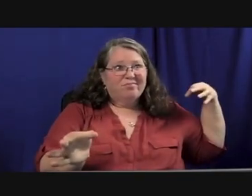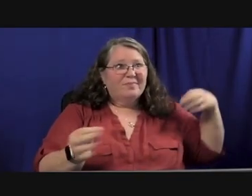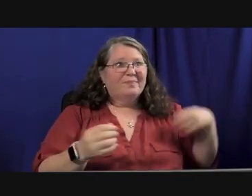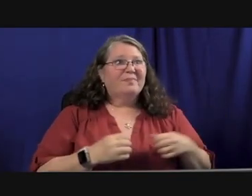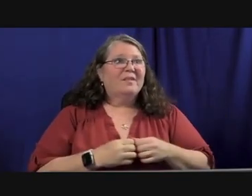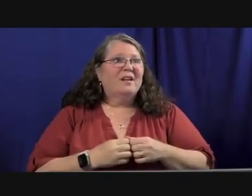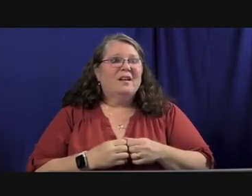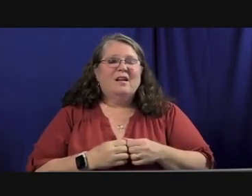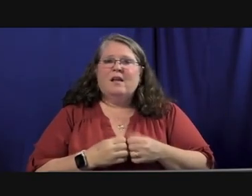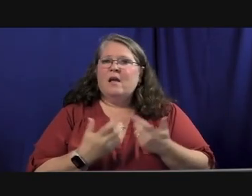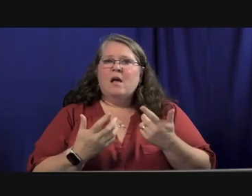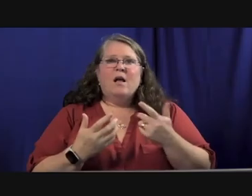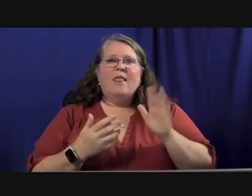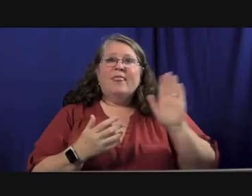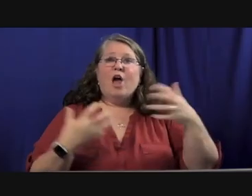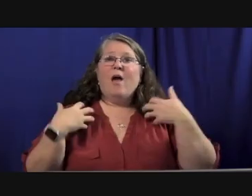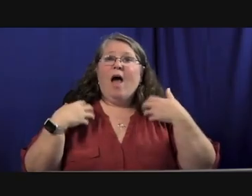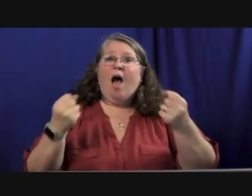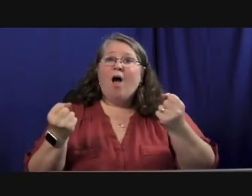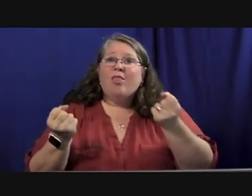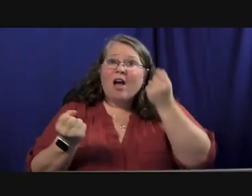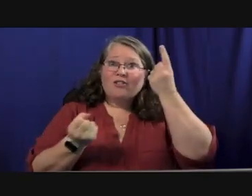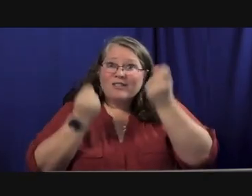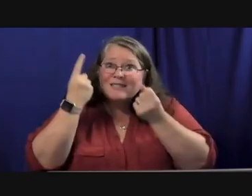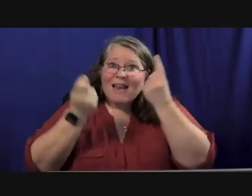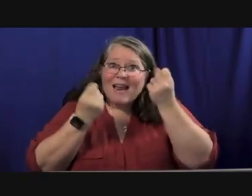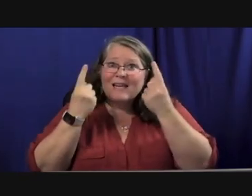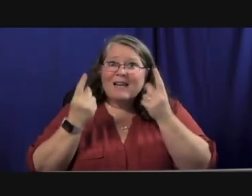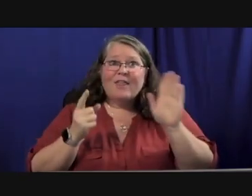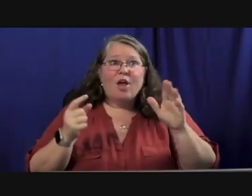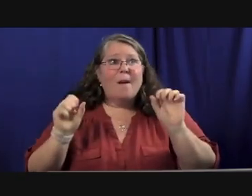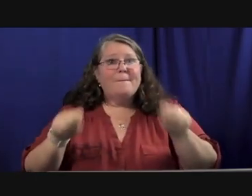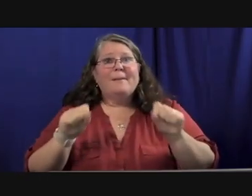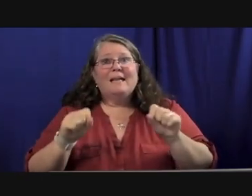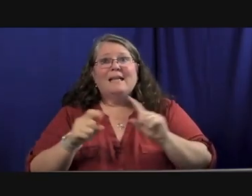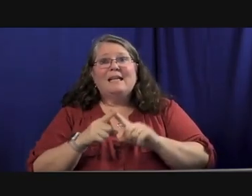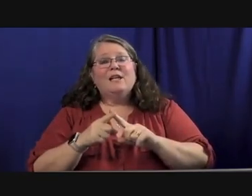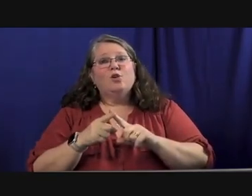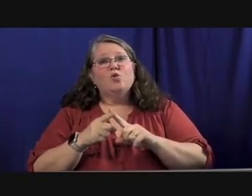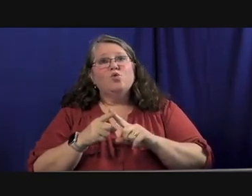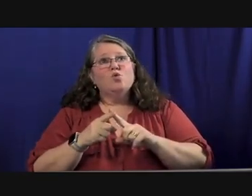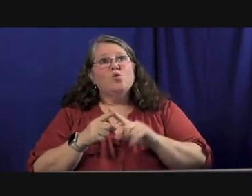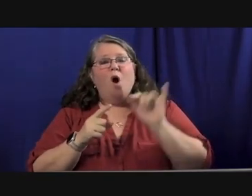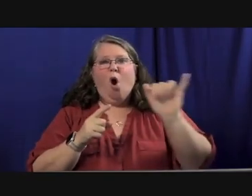achievement. This is crucial as well. Also, limited health literacy.